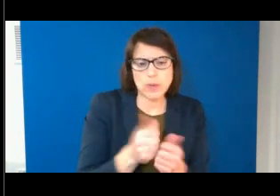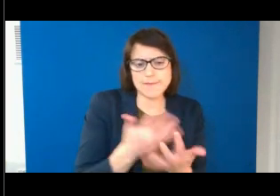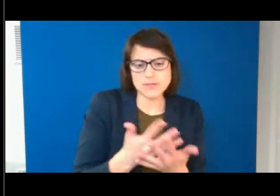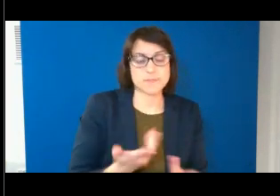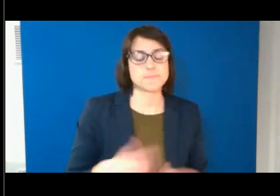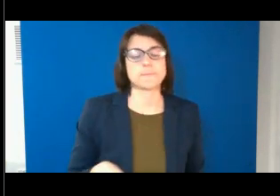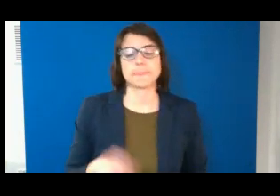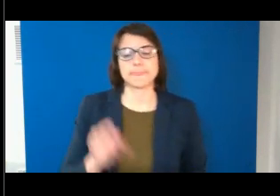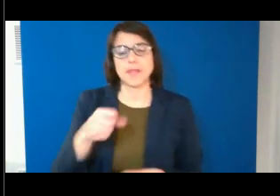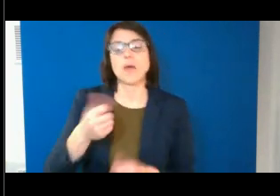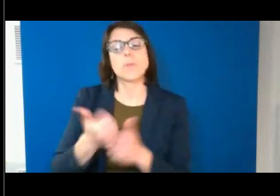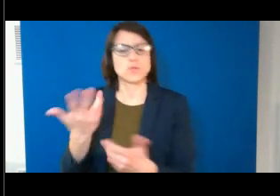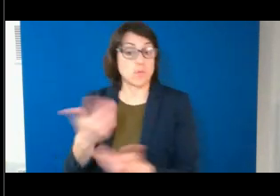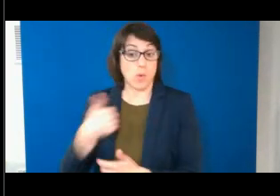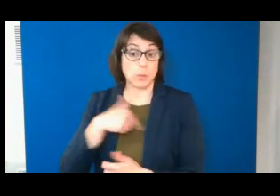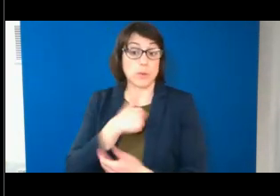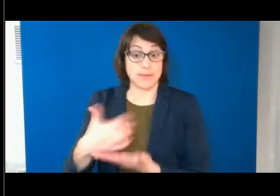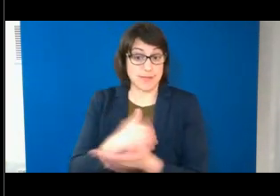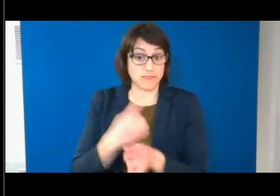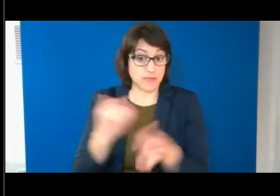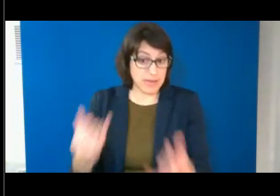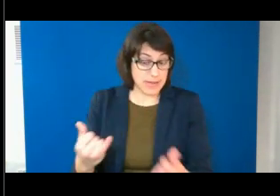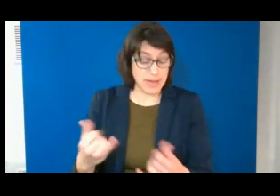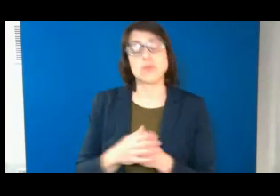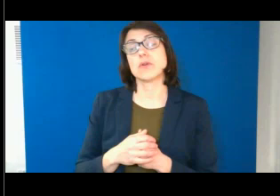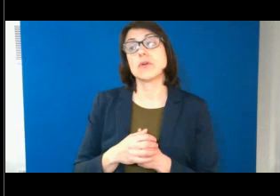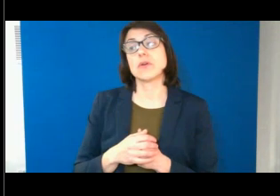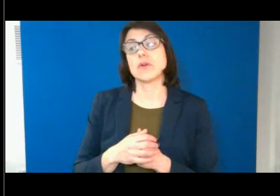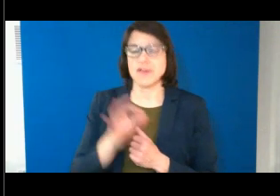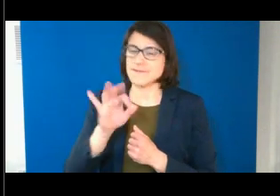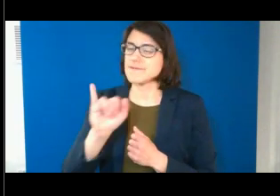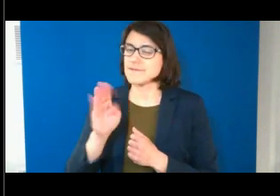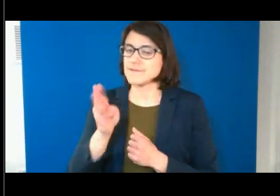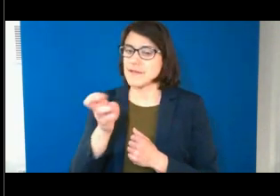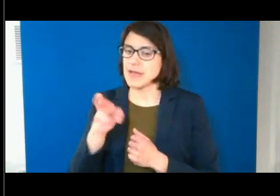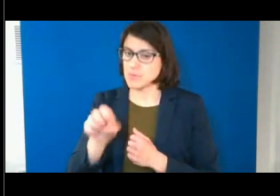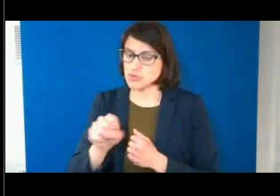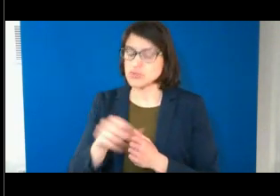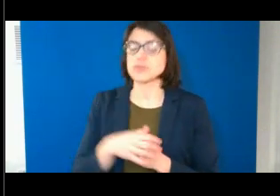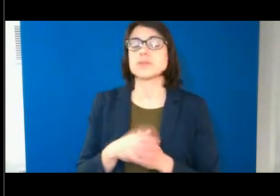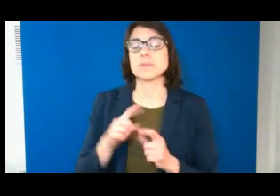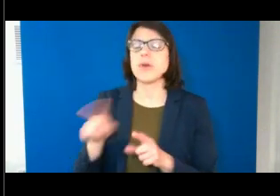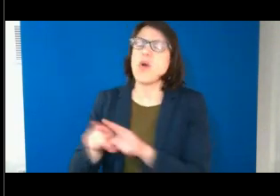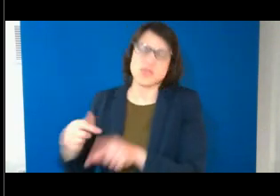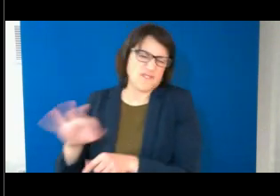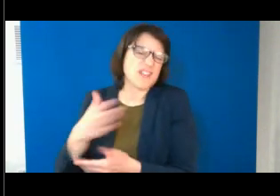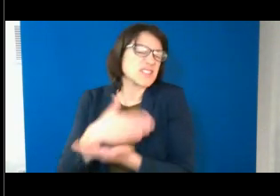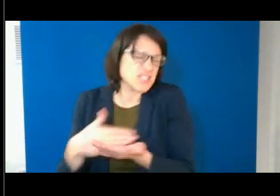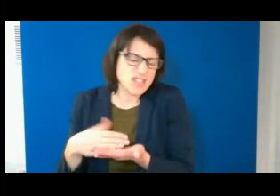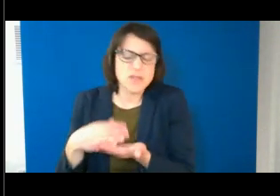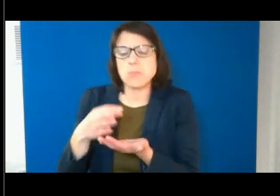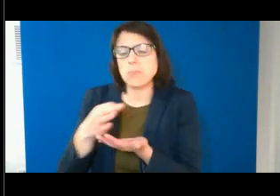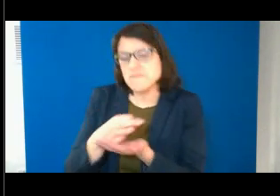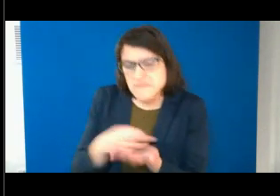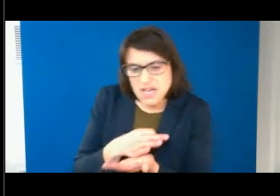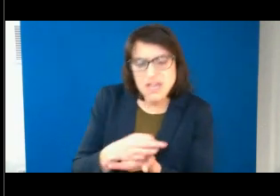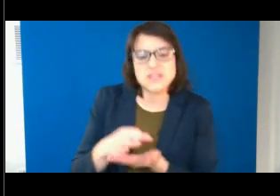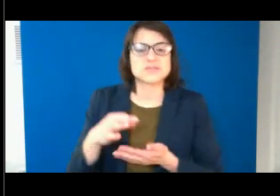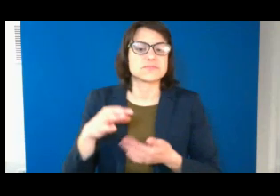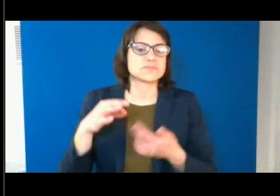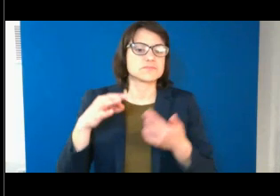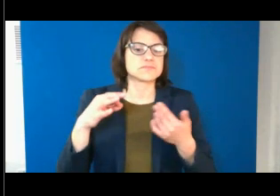moment, especially from the water treatment pilot, are fibers, but we are also finding films and fragments as well. But in terms of answering